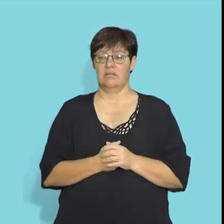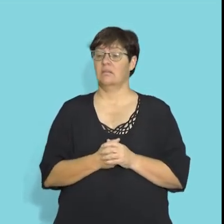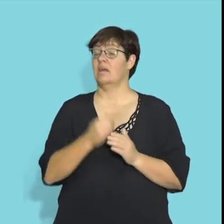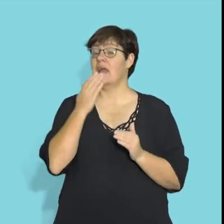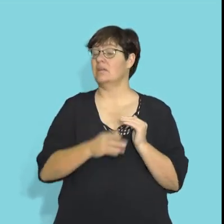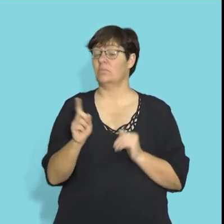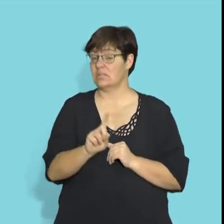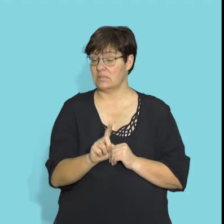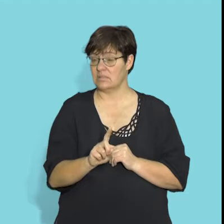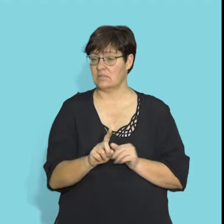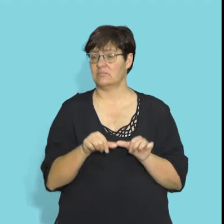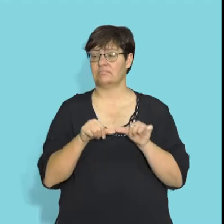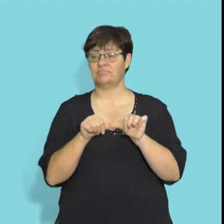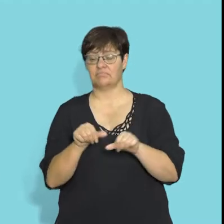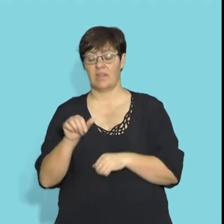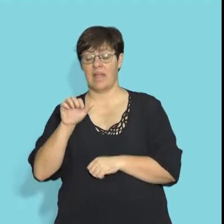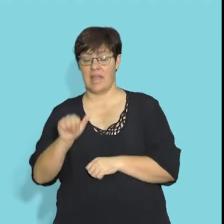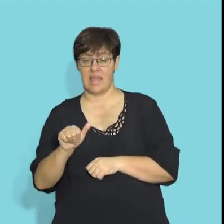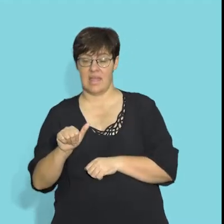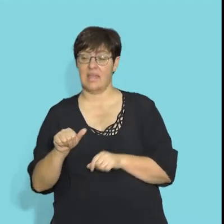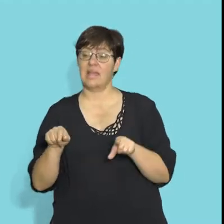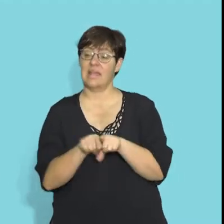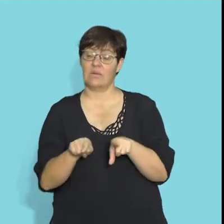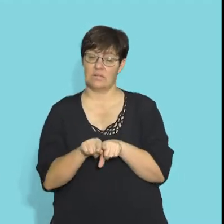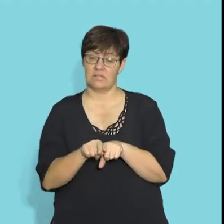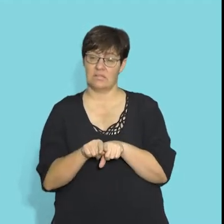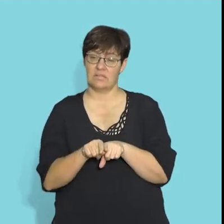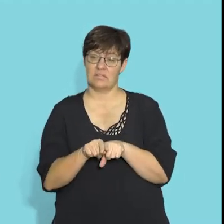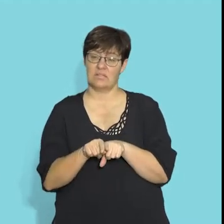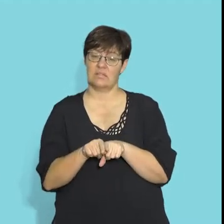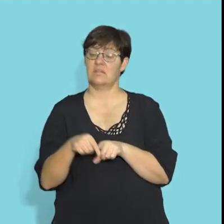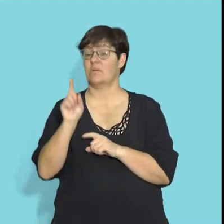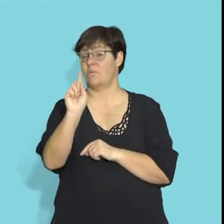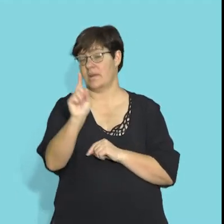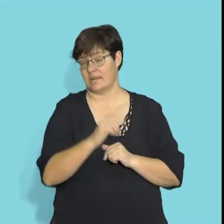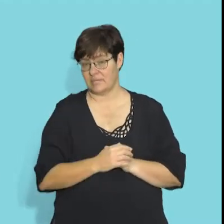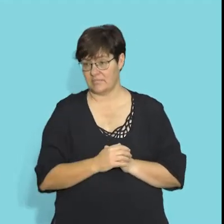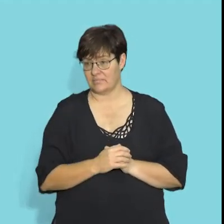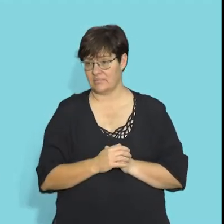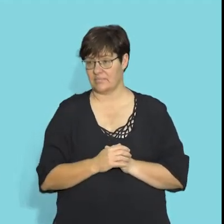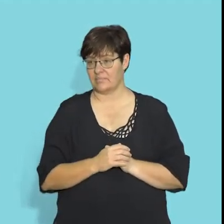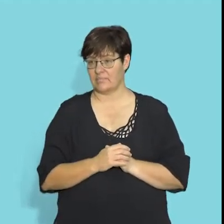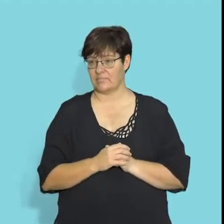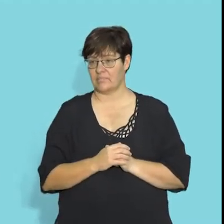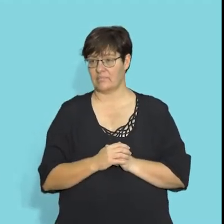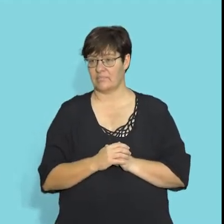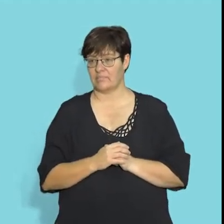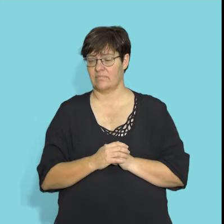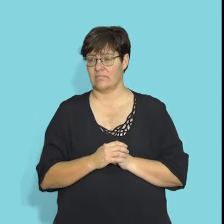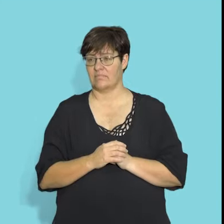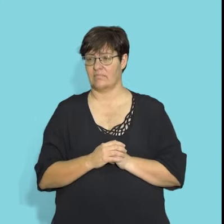and I'm going to end with, let me continue here, A is equal to negative 1 divided by negative 1